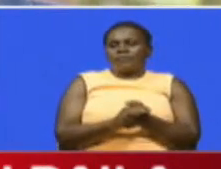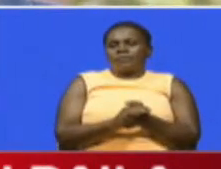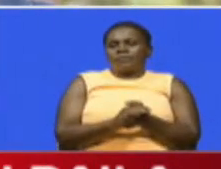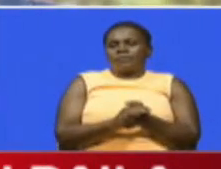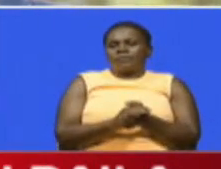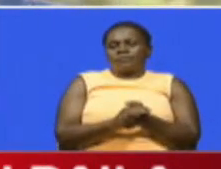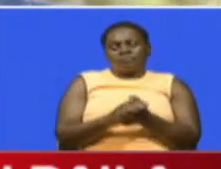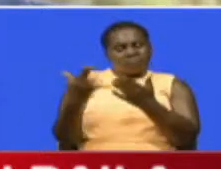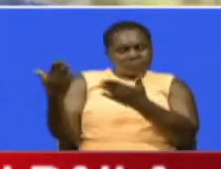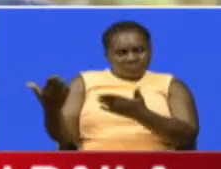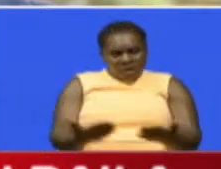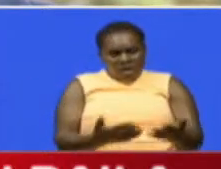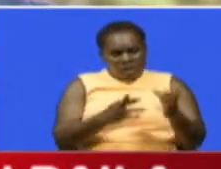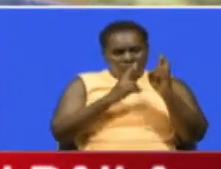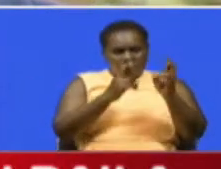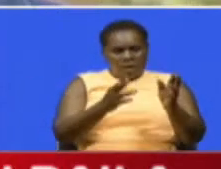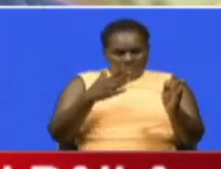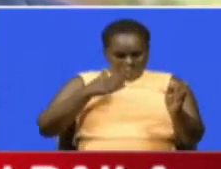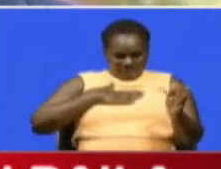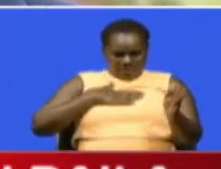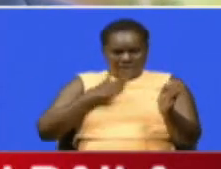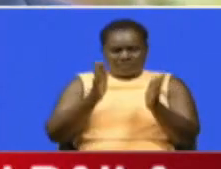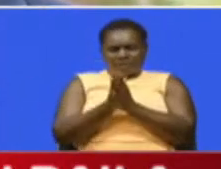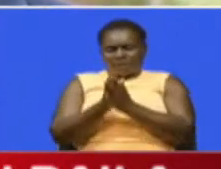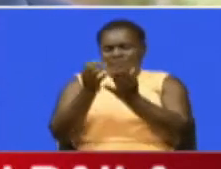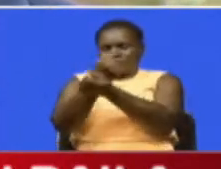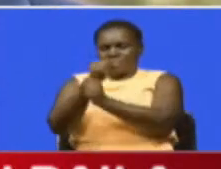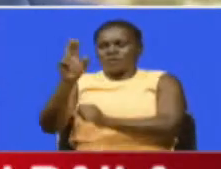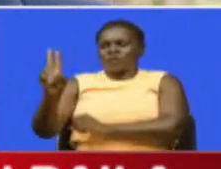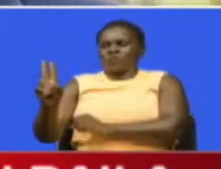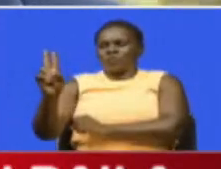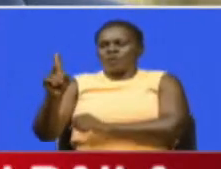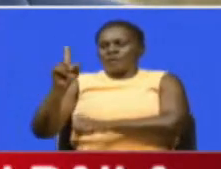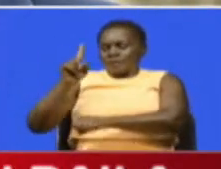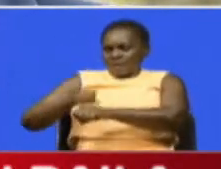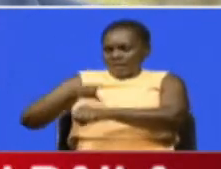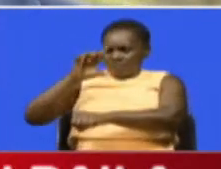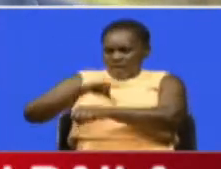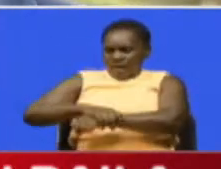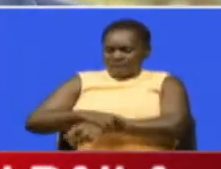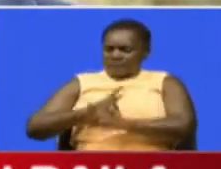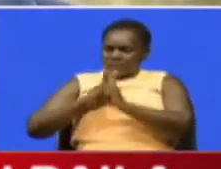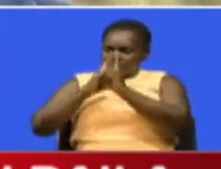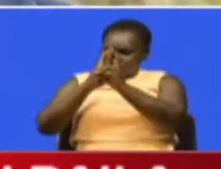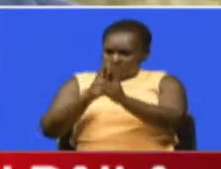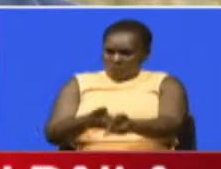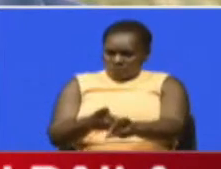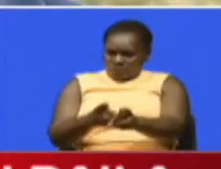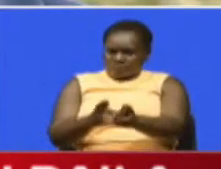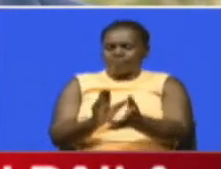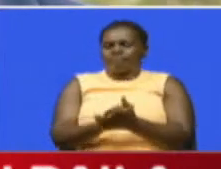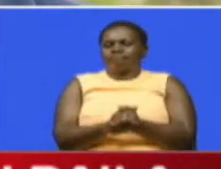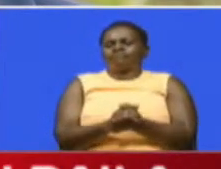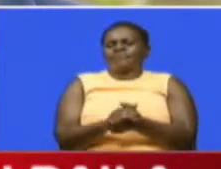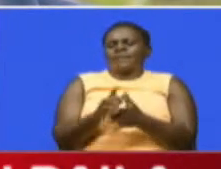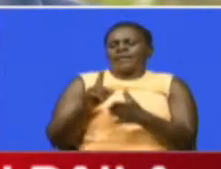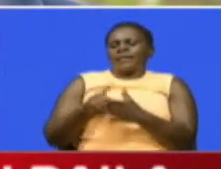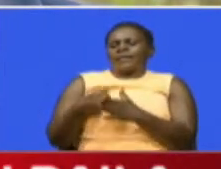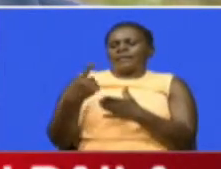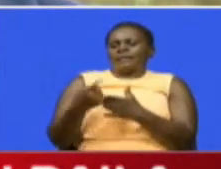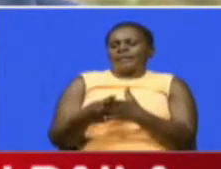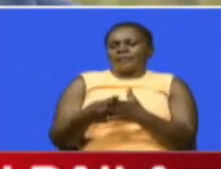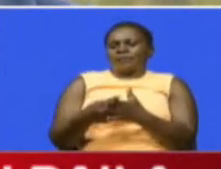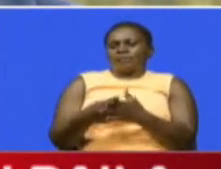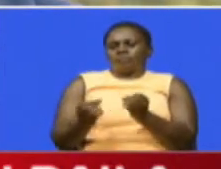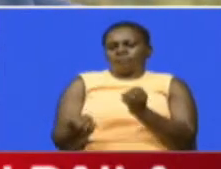the report, me and President Uhuru Kenyatta. And once we receive it, we will release